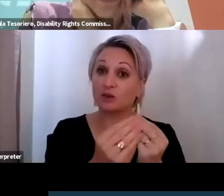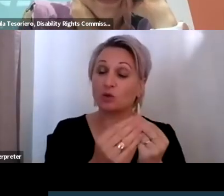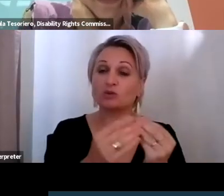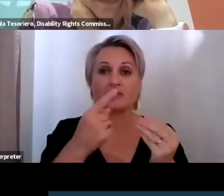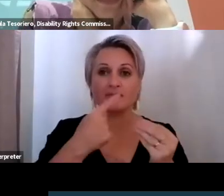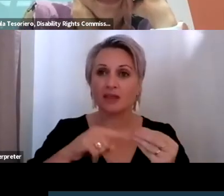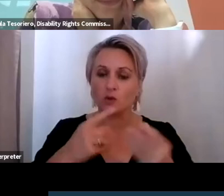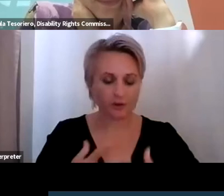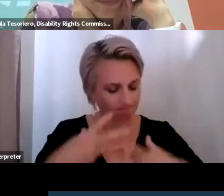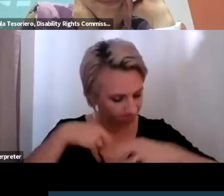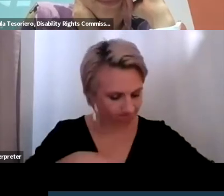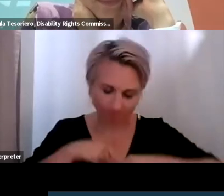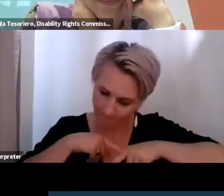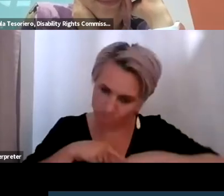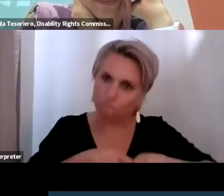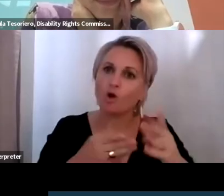your career